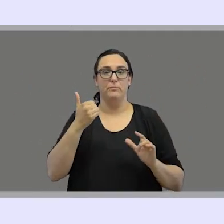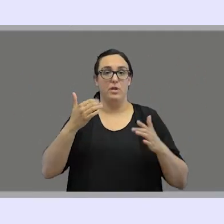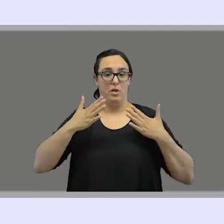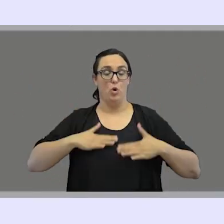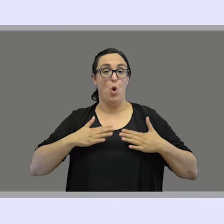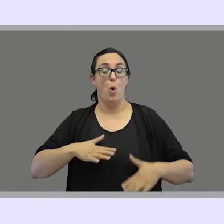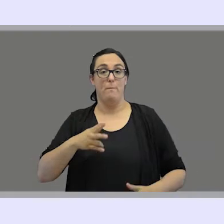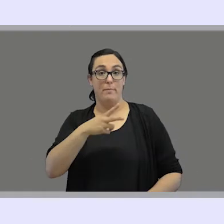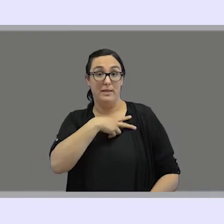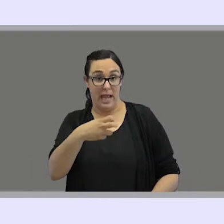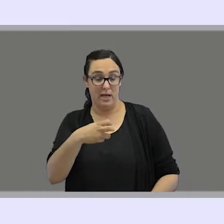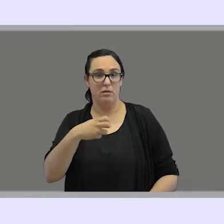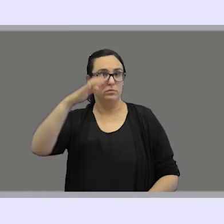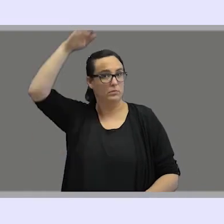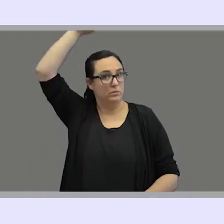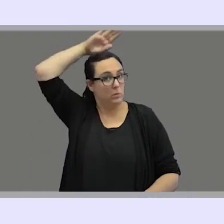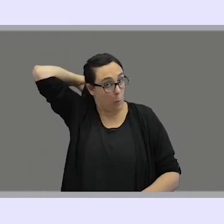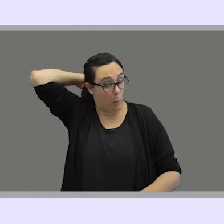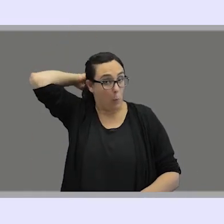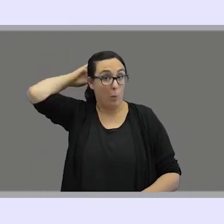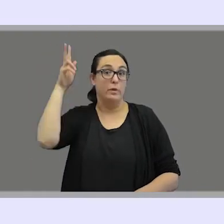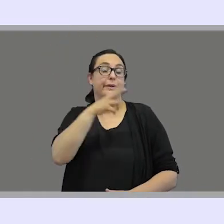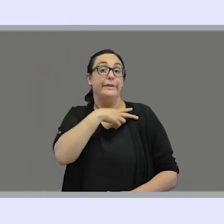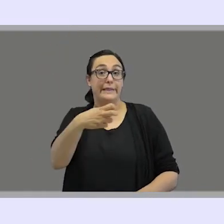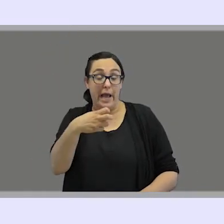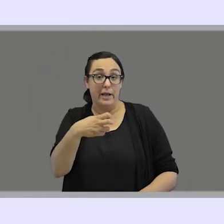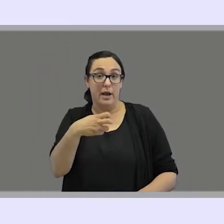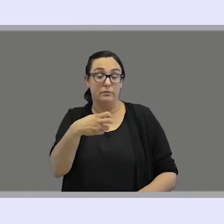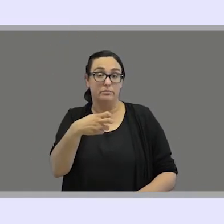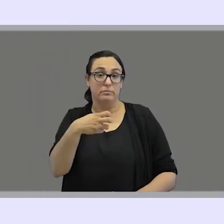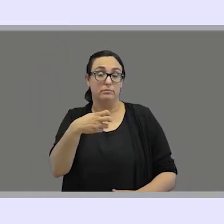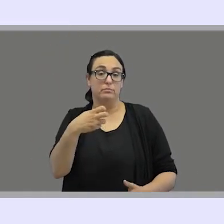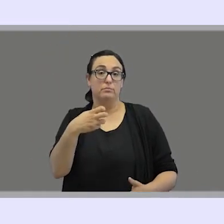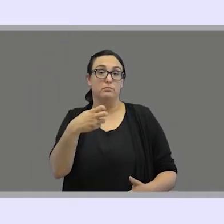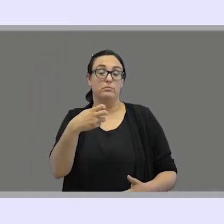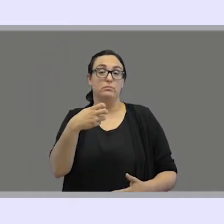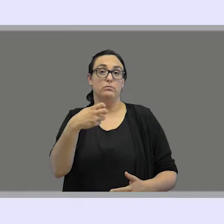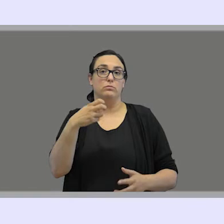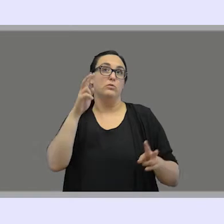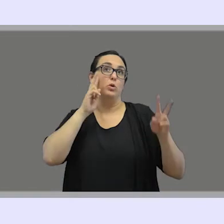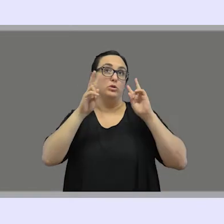this case, the interpreter is wearing black clothes, and when we find a black